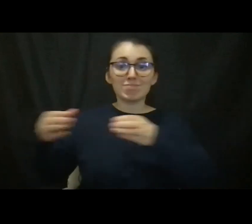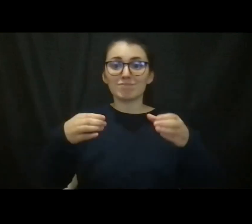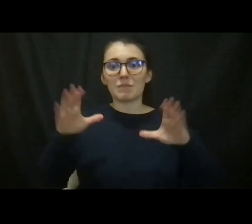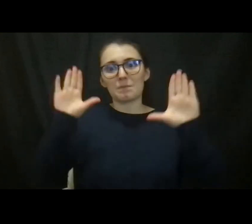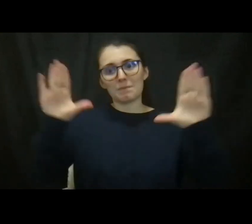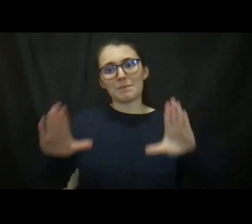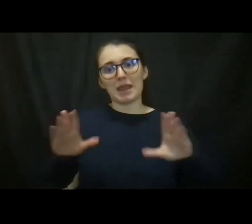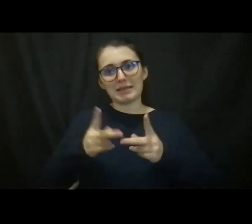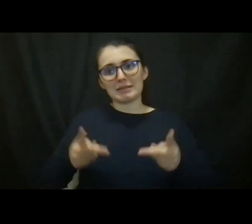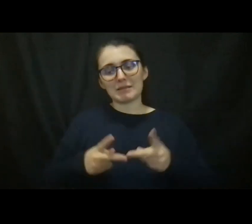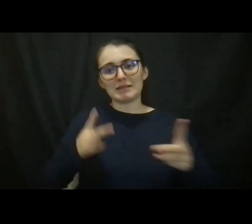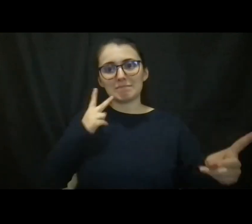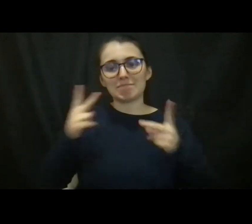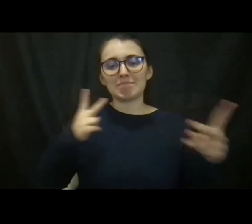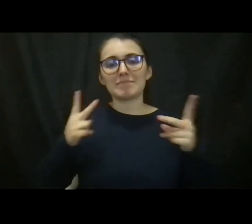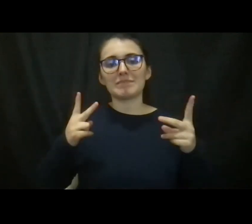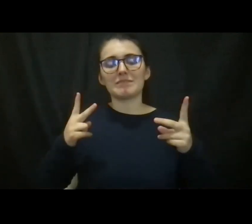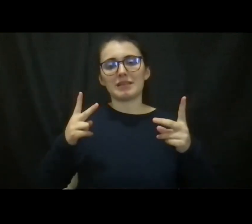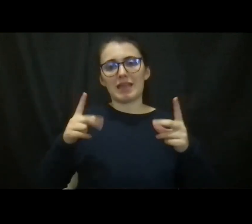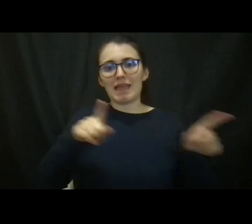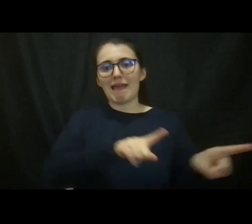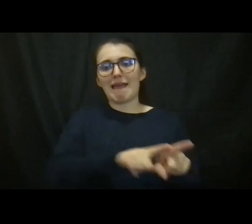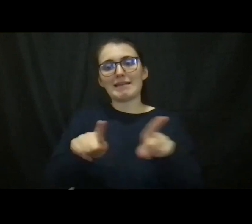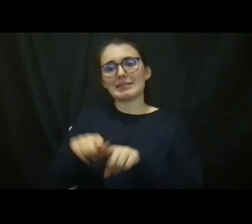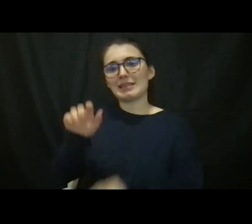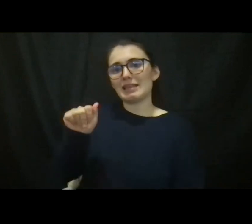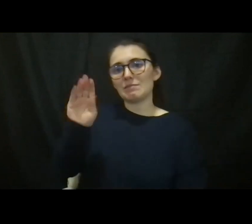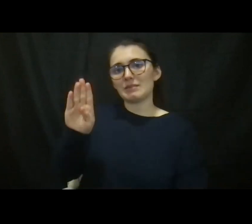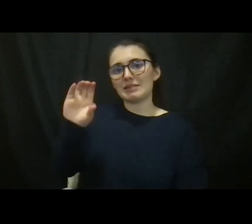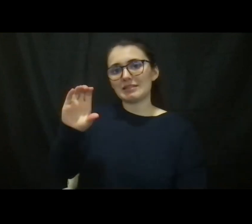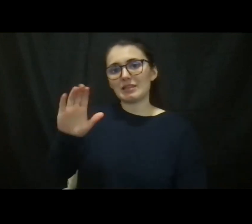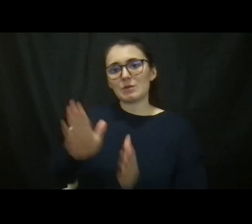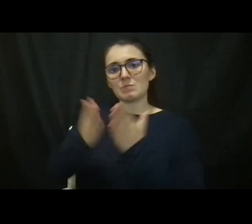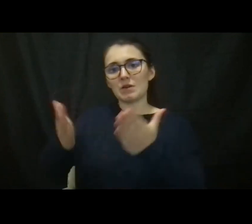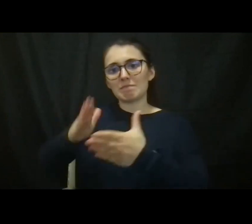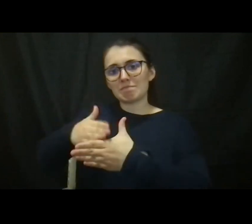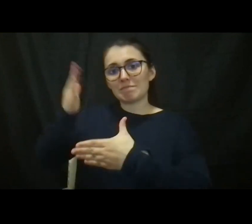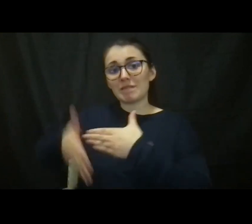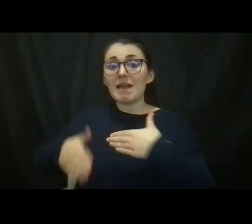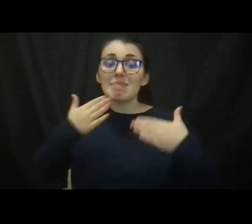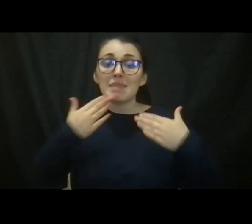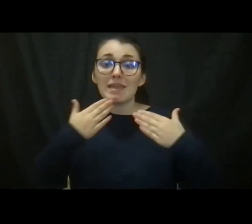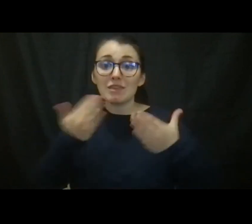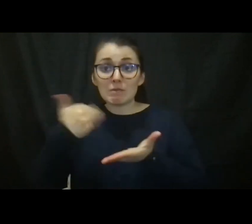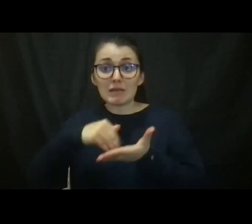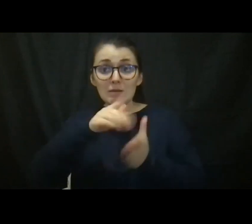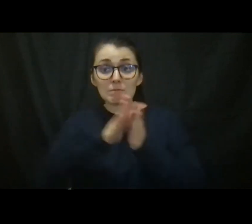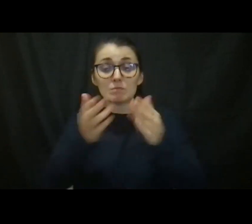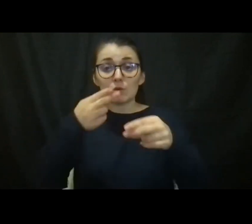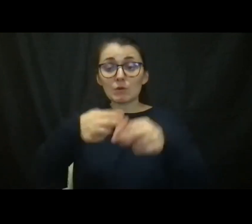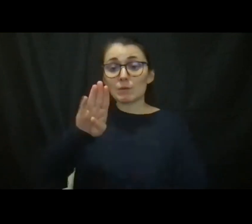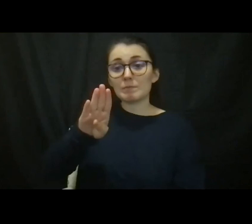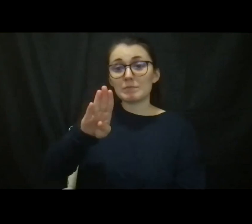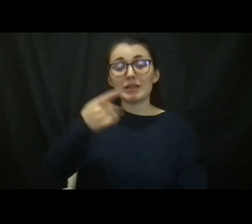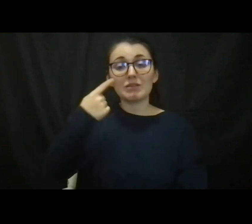this alphabet ends. Thank you. So this book, B is for Beaver, you can find it in